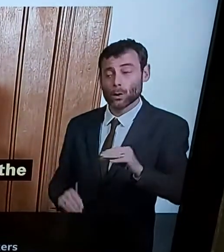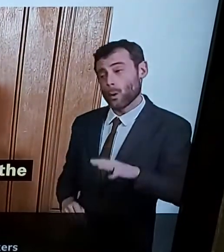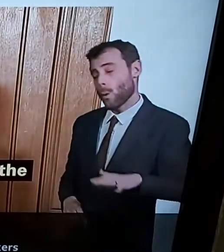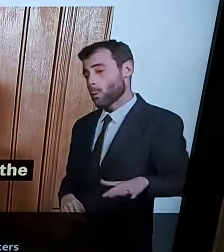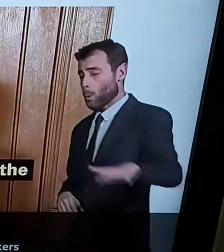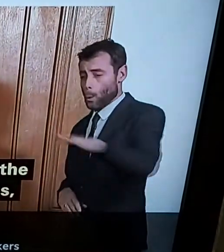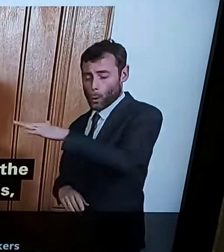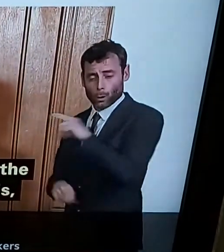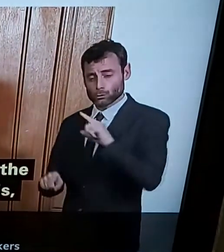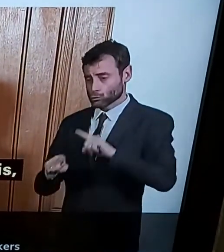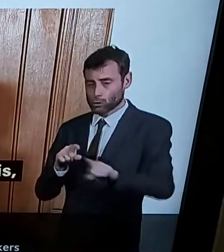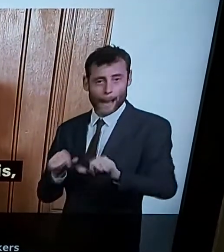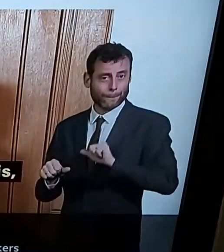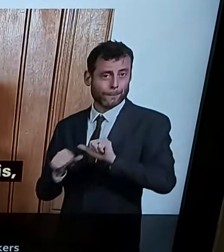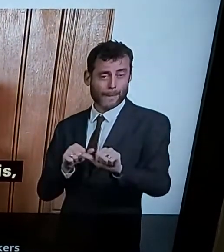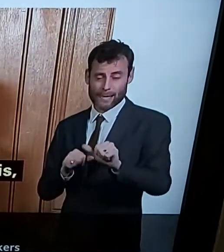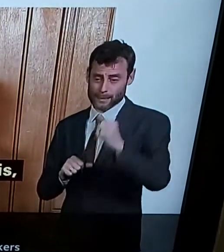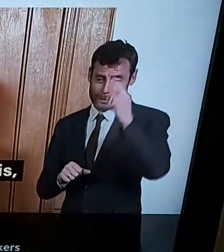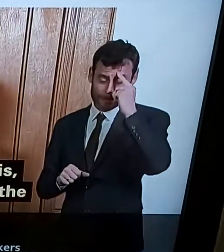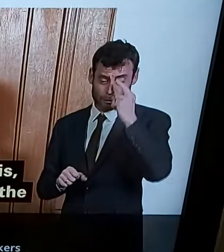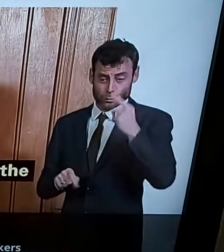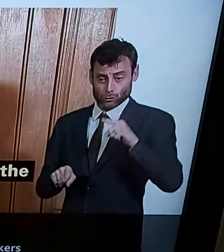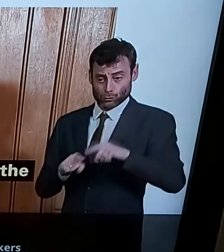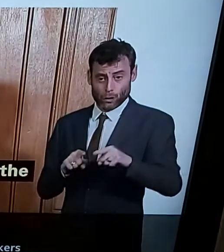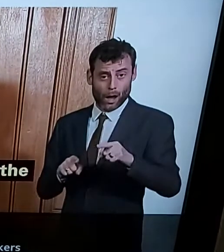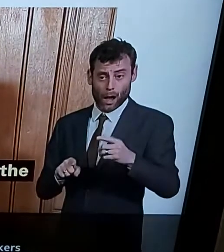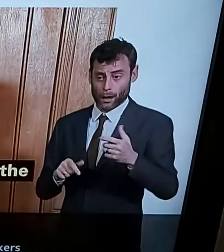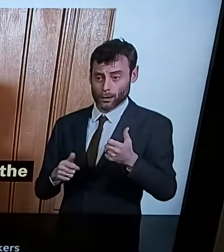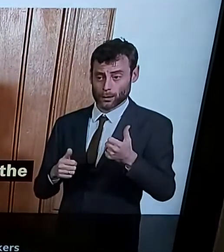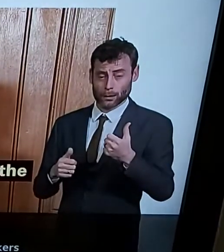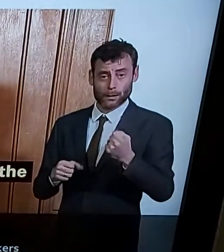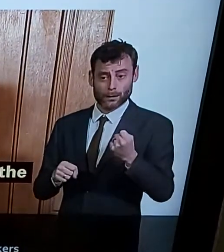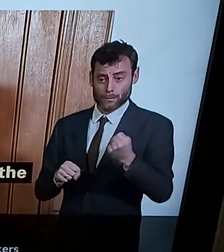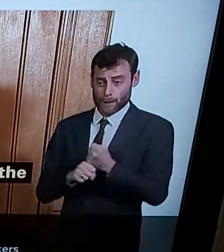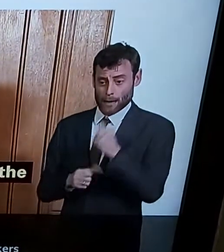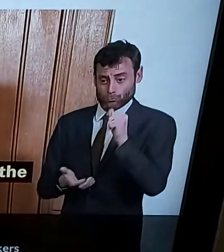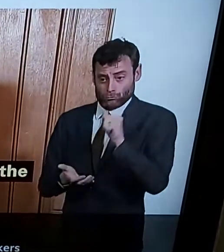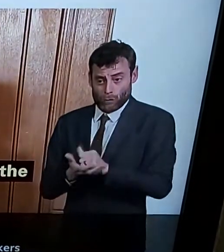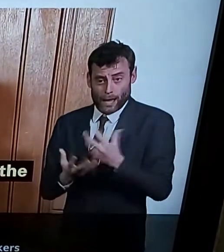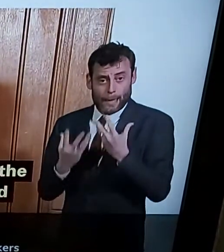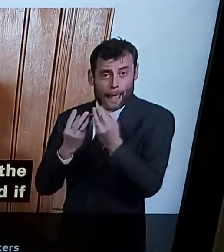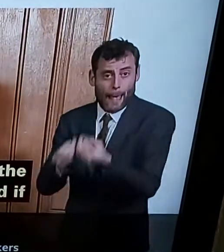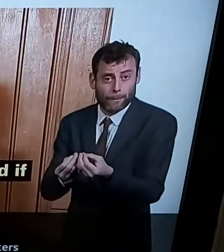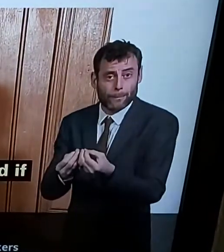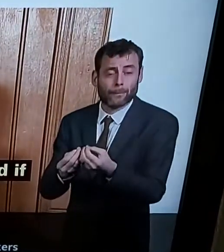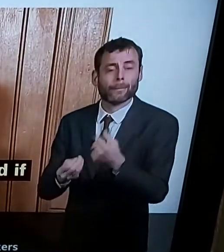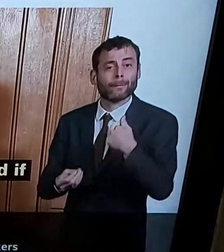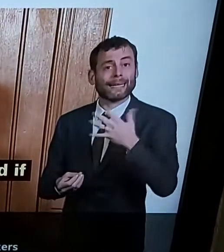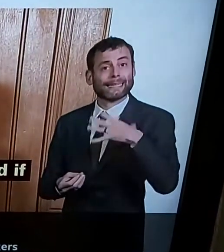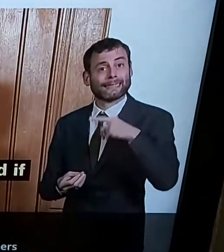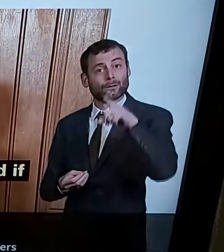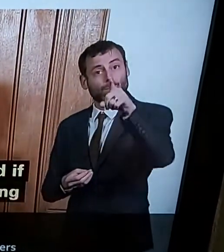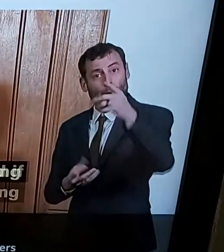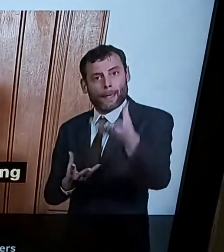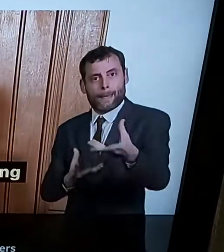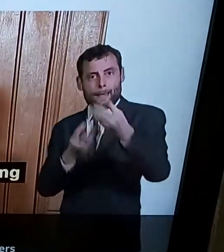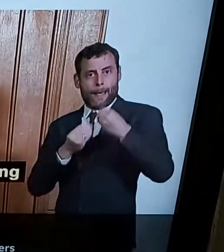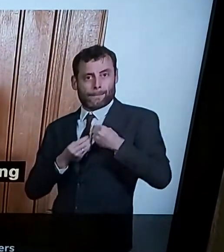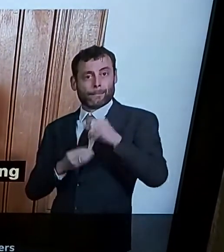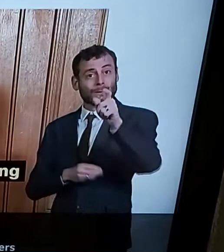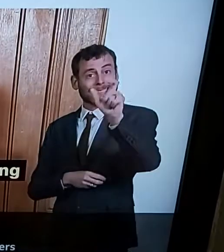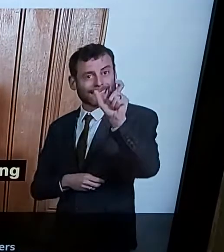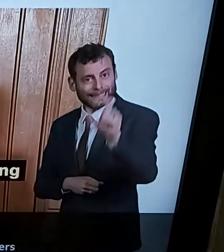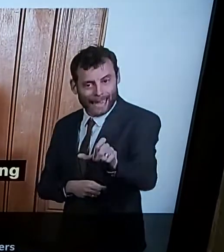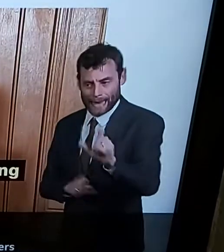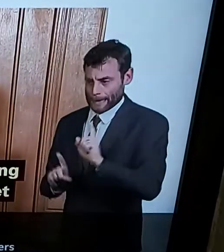out all of the stops to do the right thing. And if you can help too, by following the measures that have been set out, staying at home, you